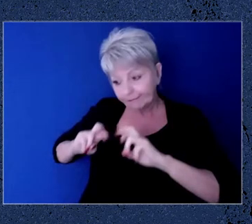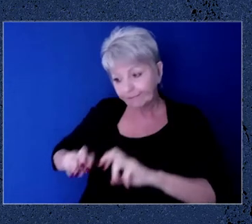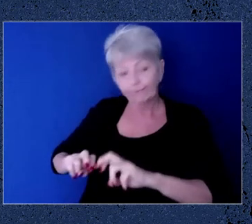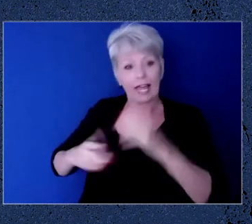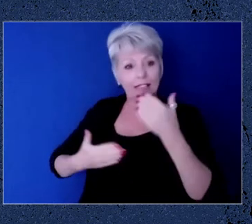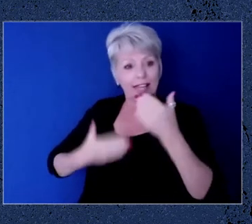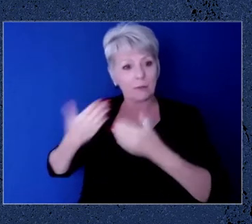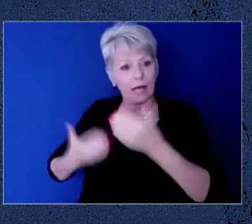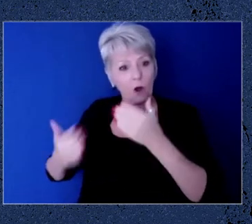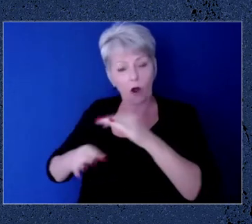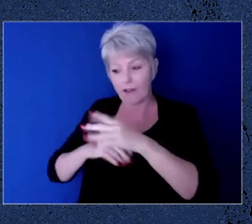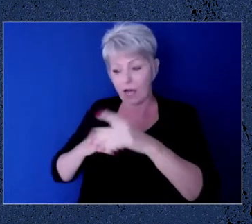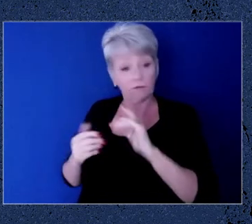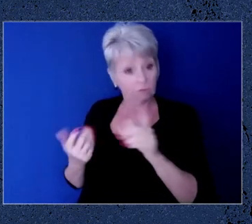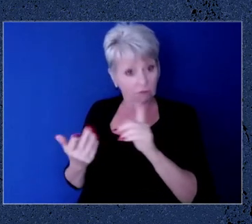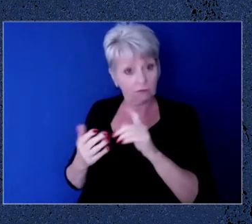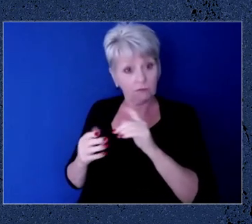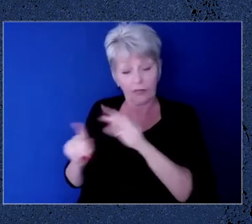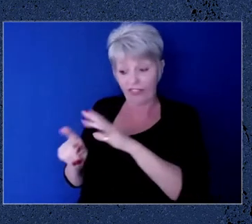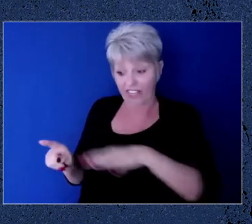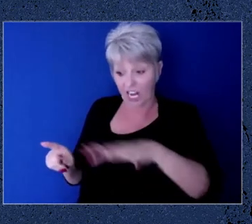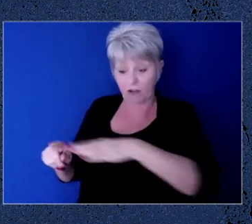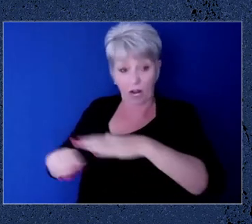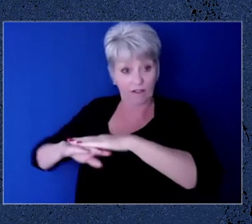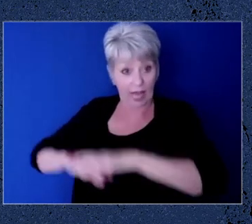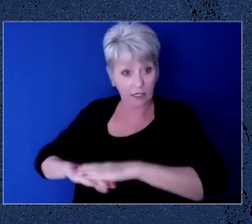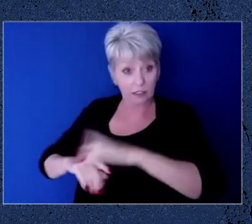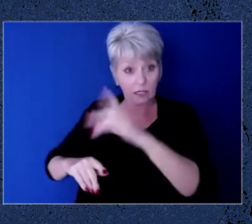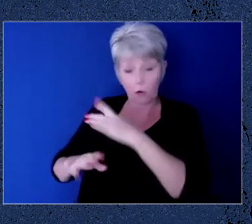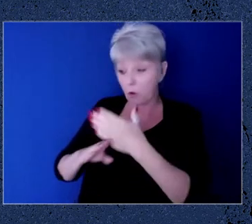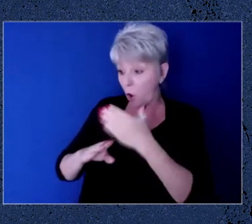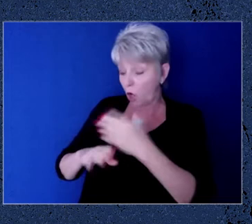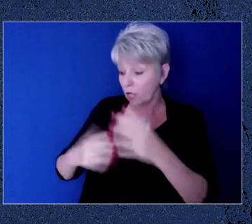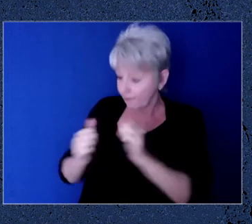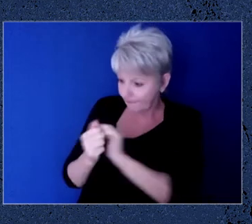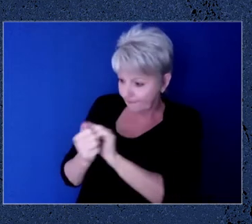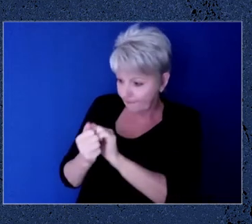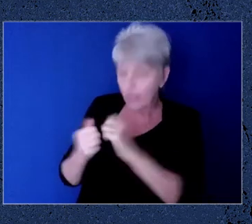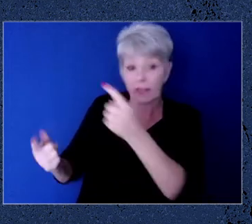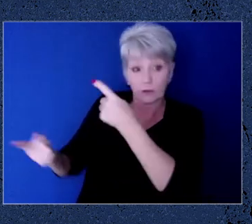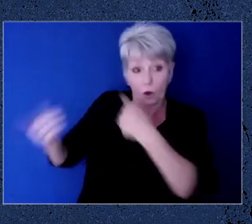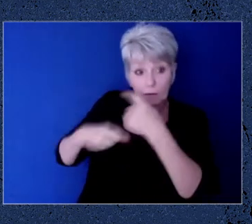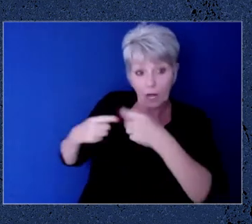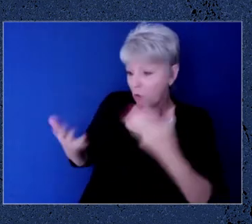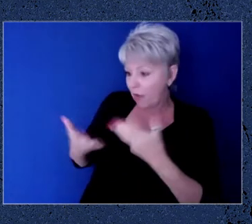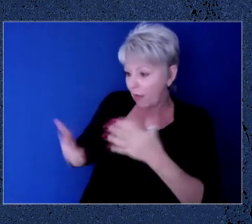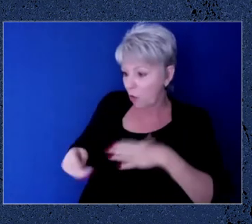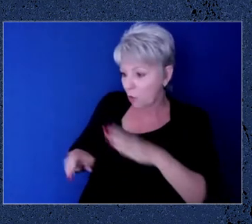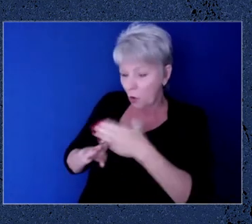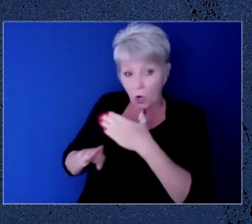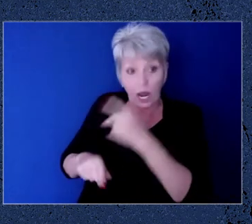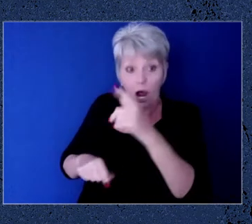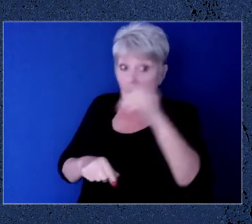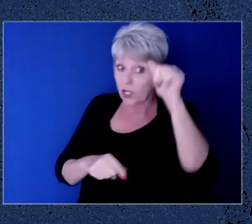that was a great collaboration. And even from Monash as well, worked with Gunjumara, and they told him where they wanted to work, and that's what unearthed this 6,000-year-old